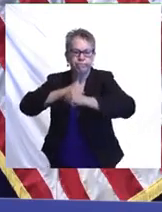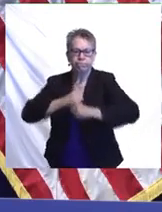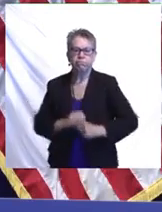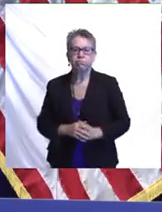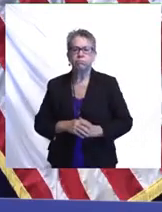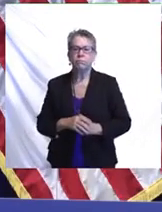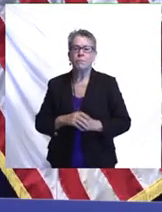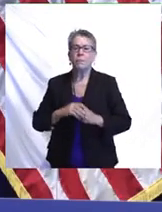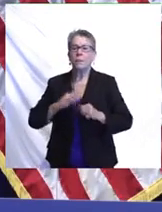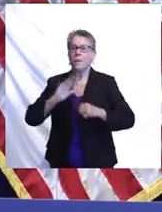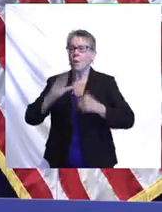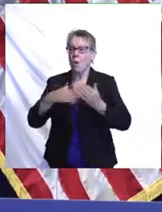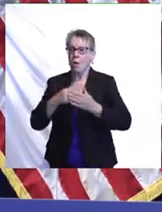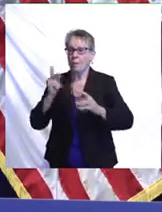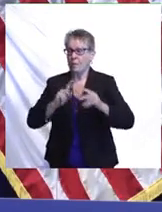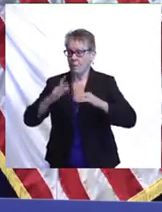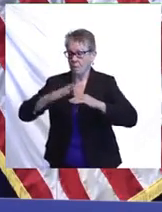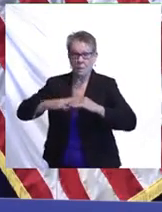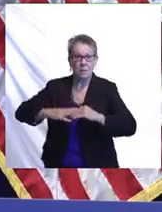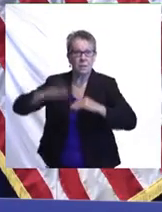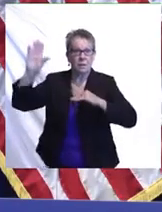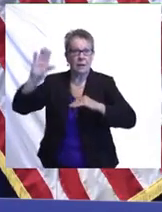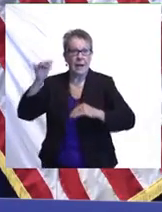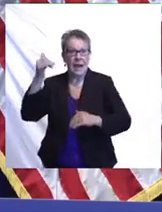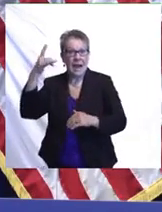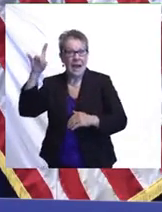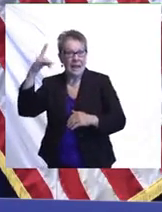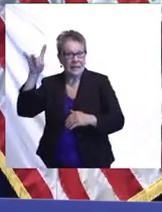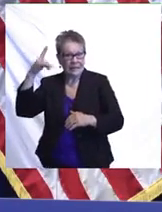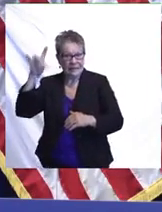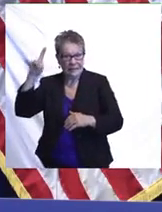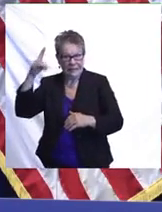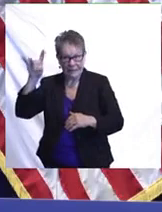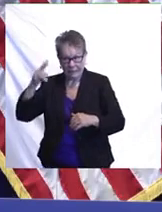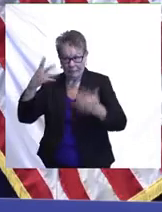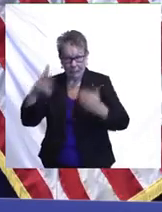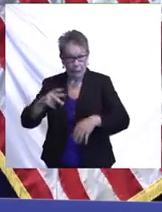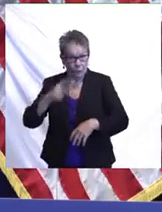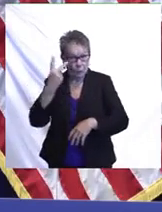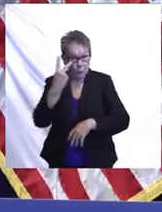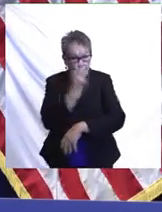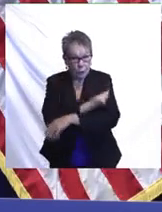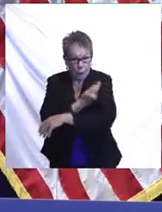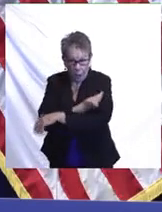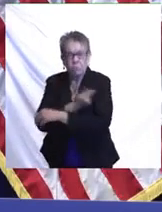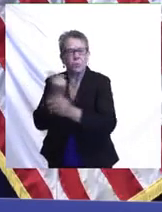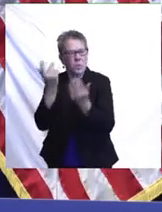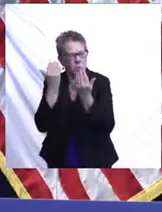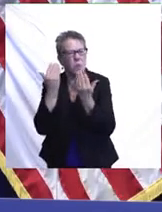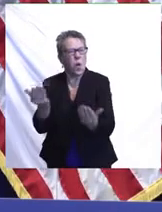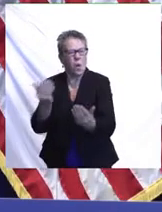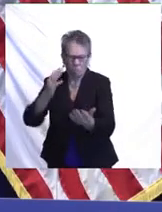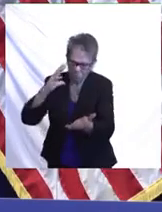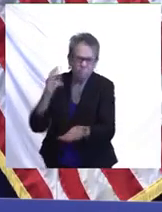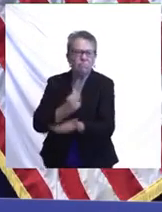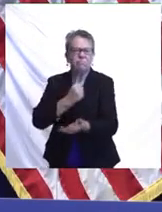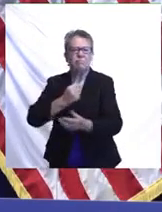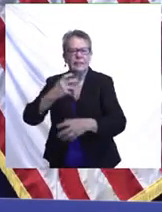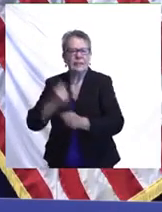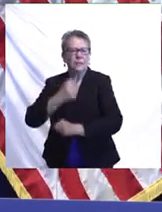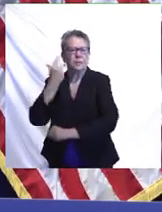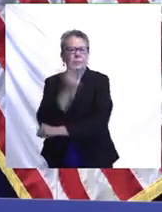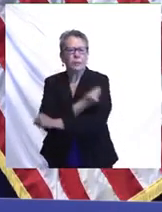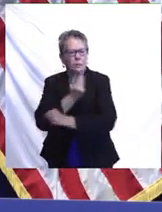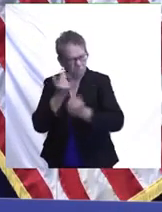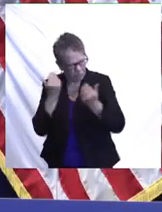Moderna or Pfizer vaccine at least 6 months ago can receive their booster, and those who received J&J vaccine at least